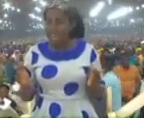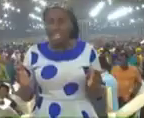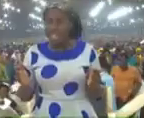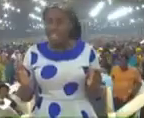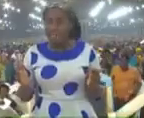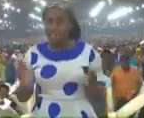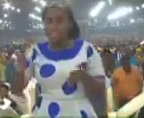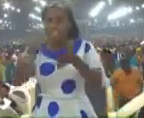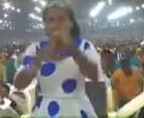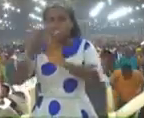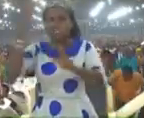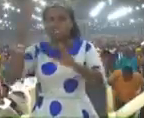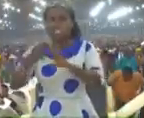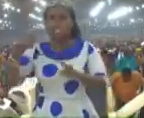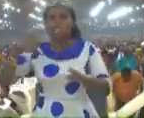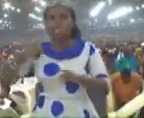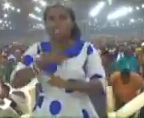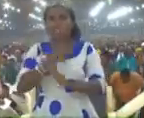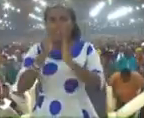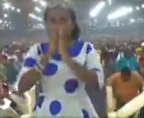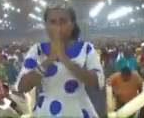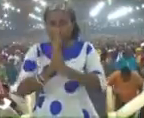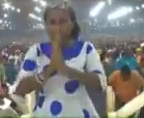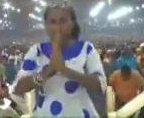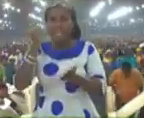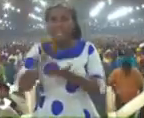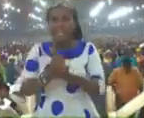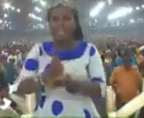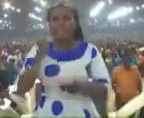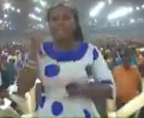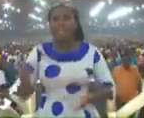In Jesus' mighty name, we have prayed.